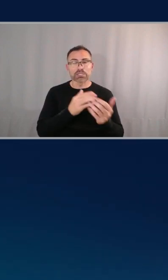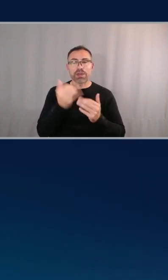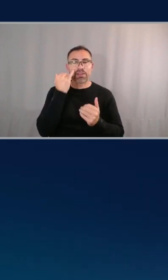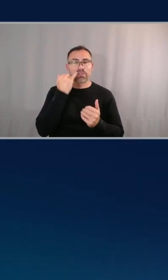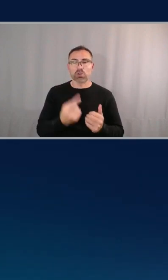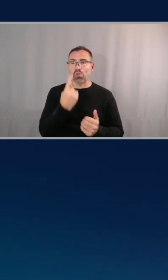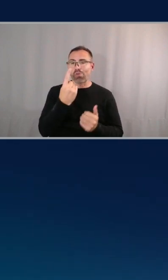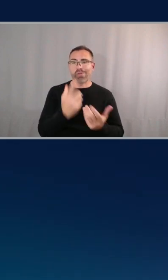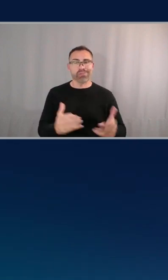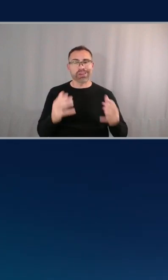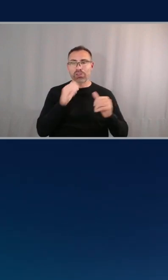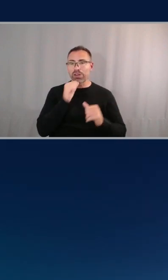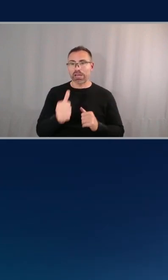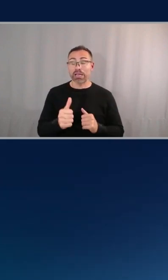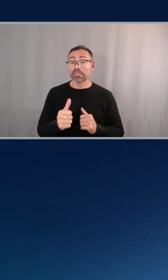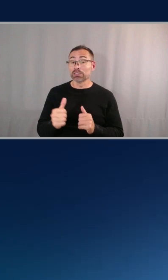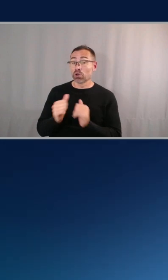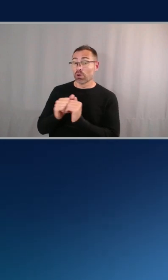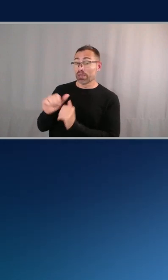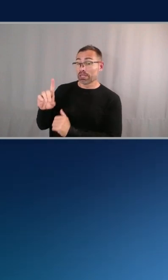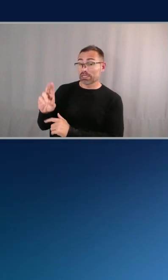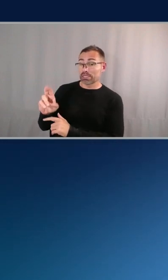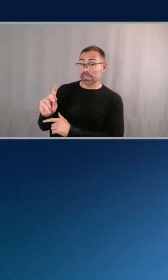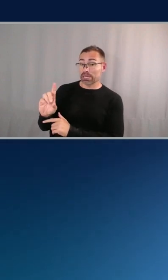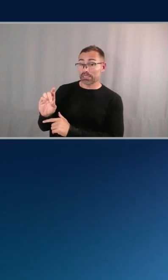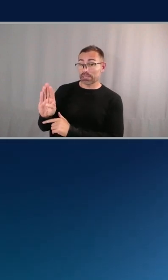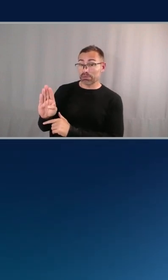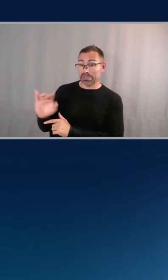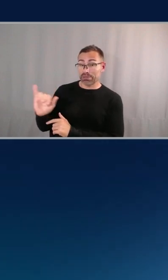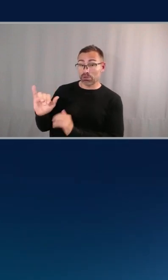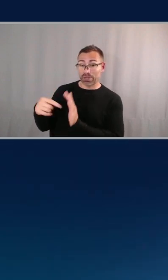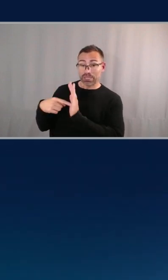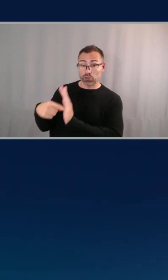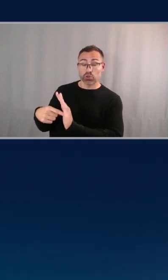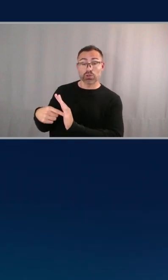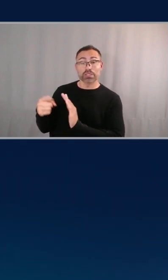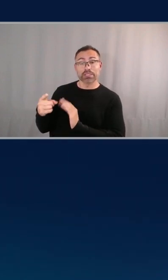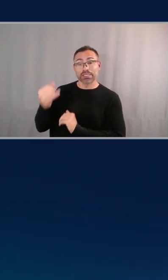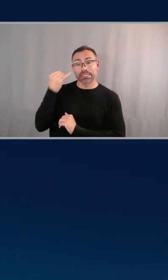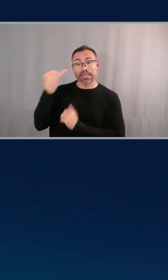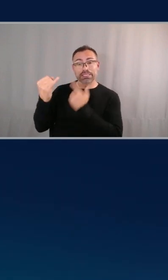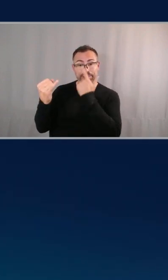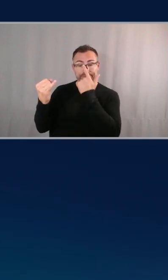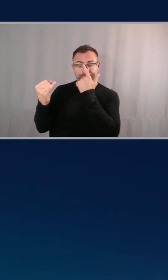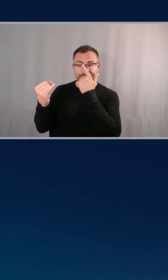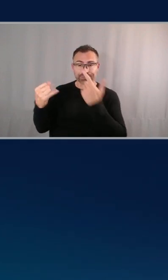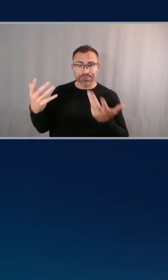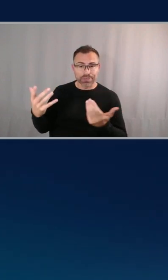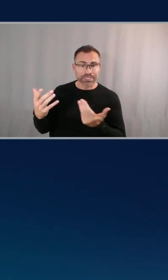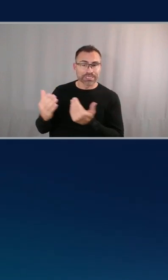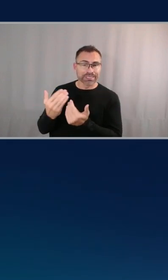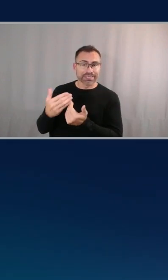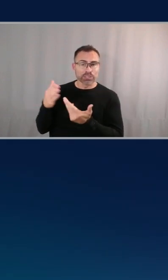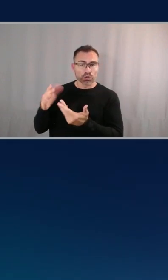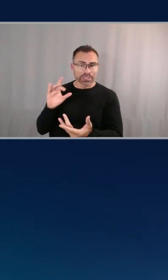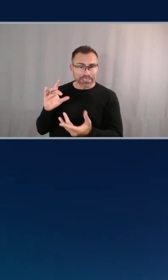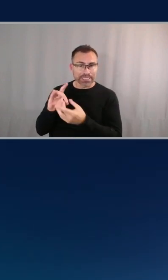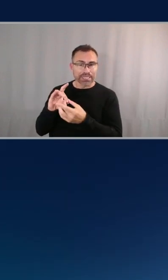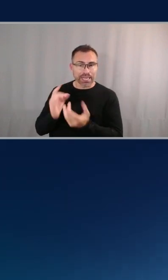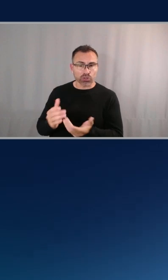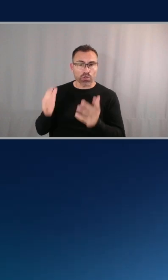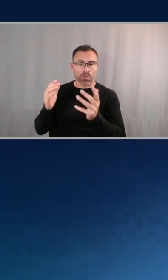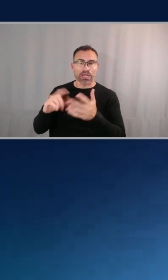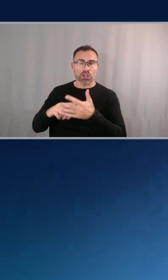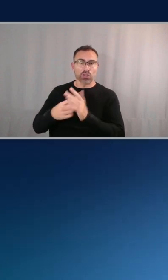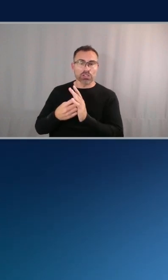with DuckDB, as I showed you, the idea is it's an easy way for you to like connect to a bucket and start interacting